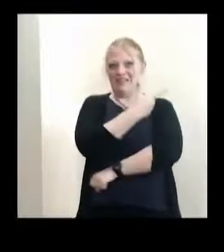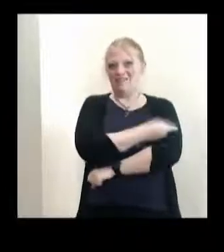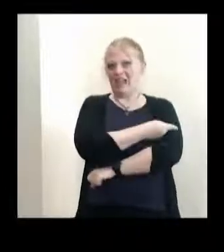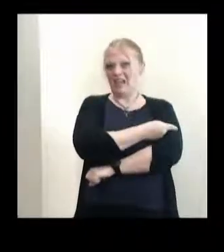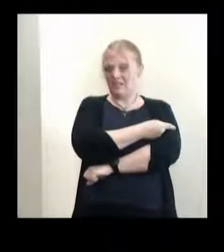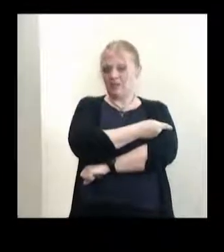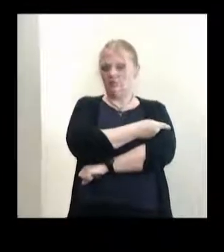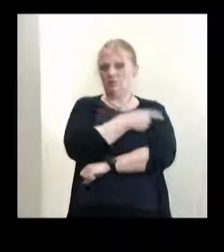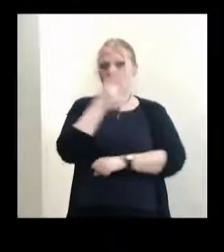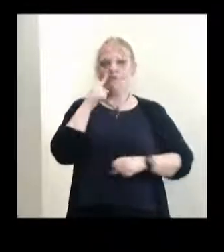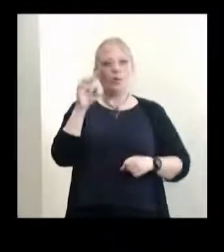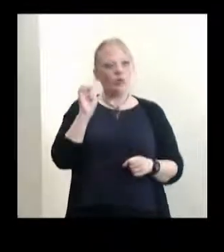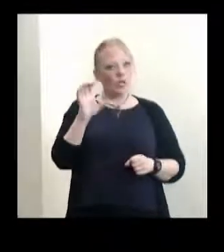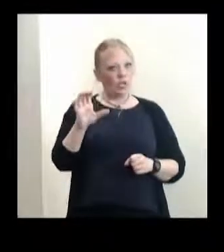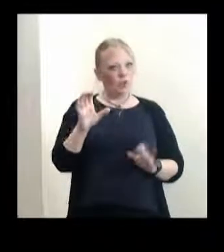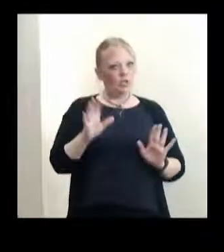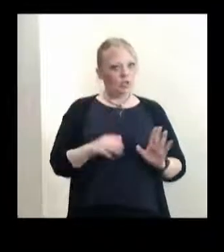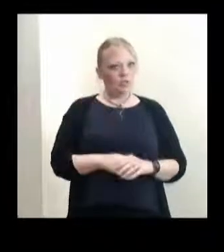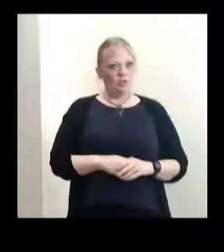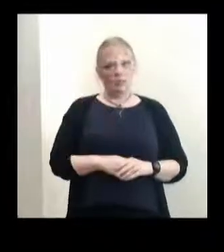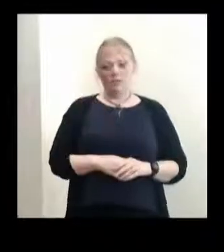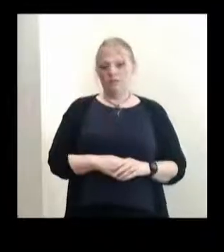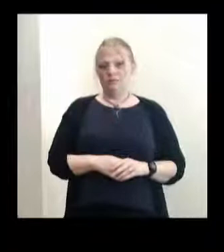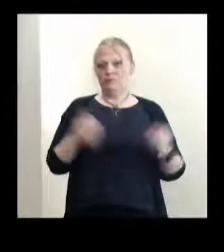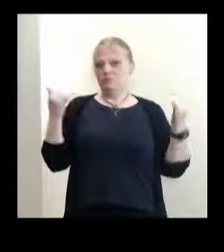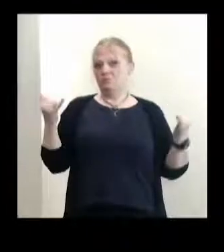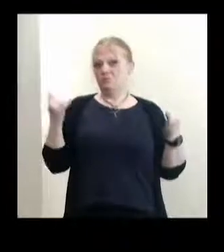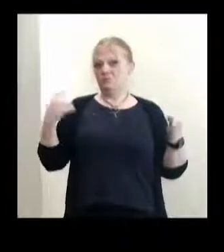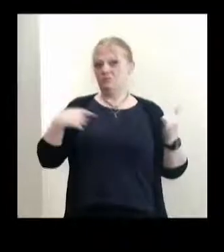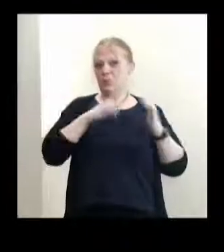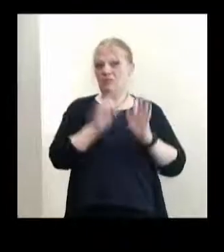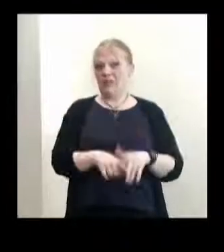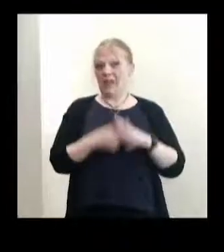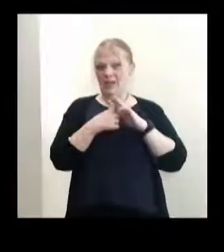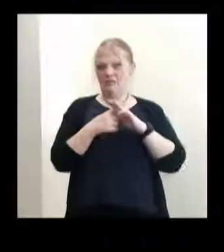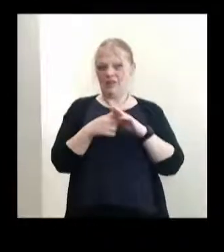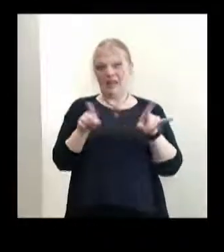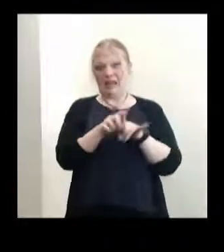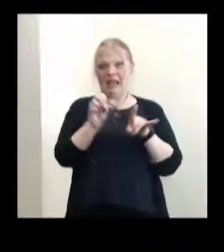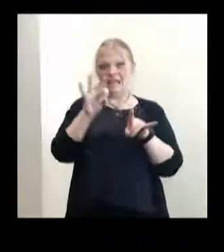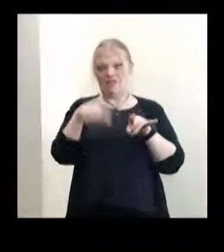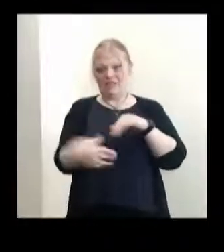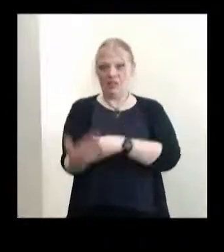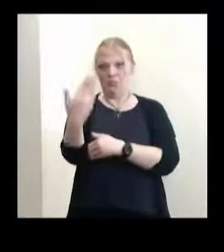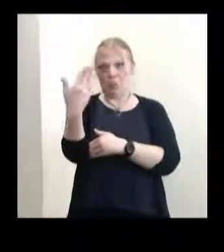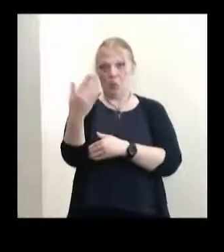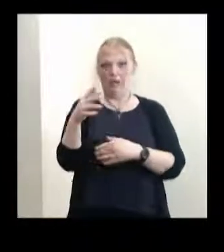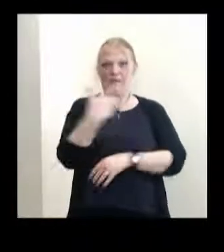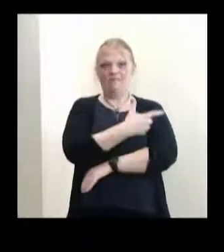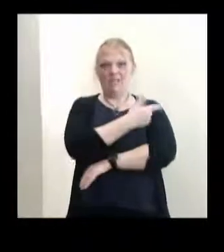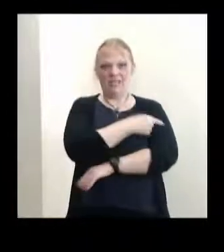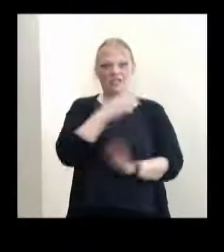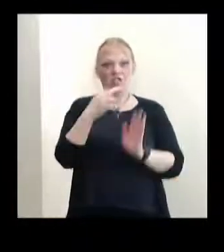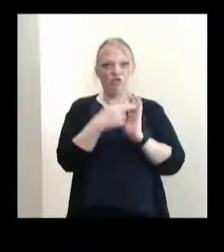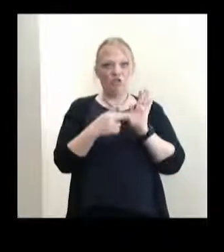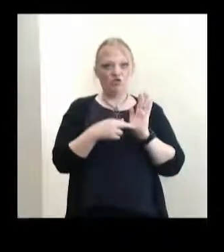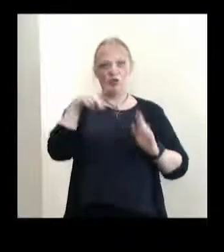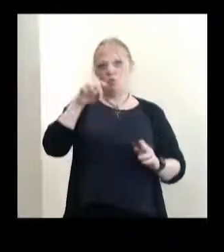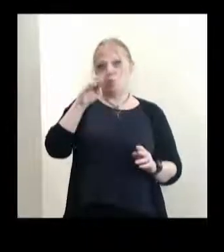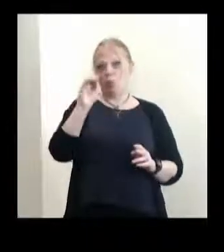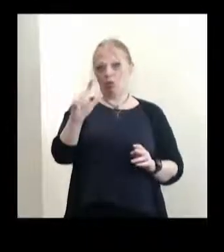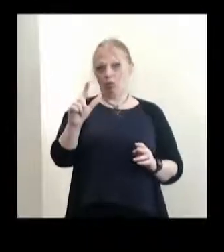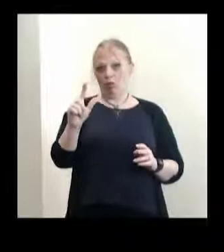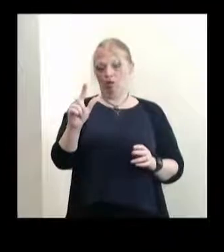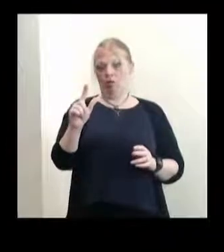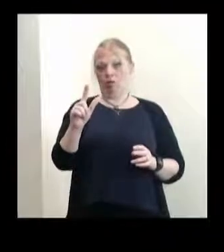vaccine for Erie County. And we have now activated, as of this morning, the vaccine registration portal, which you can get